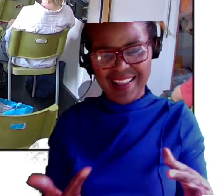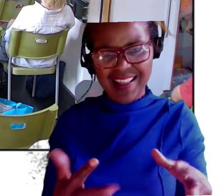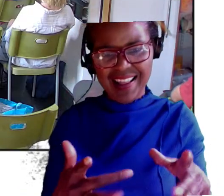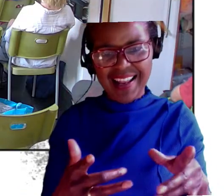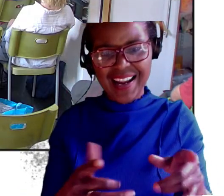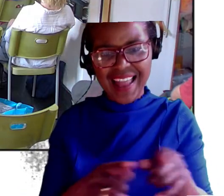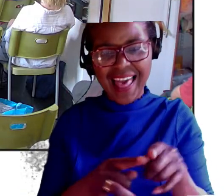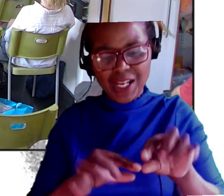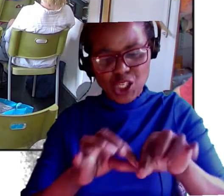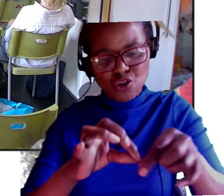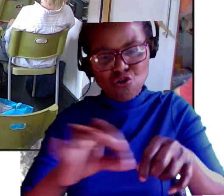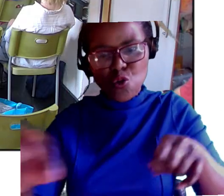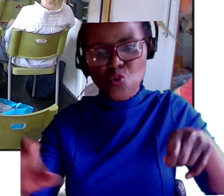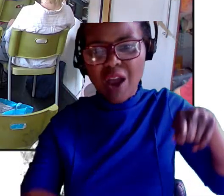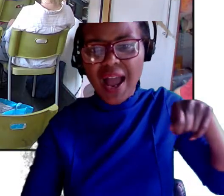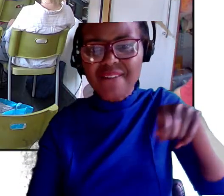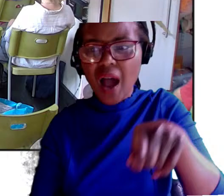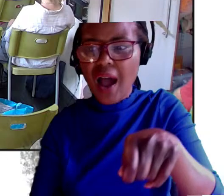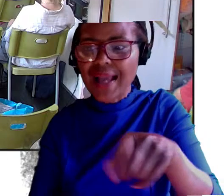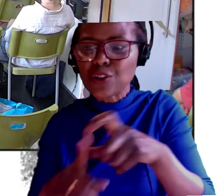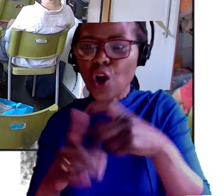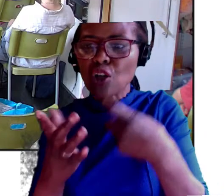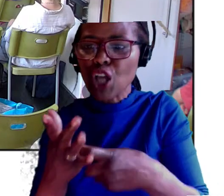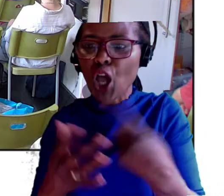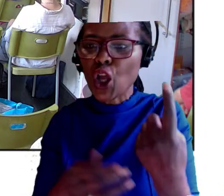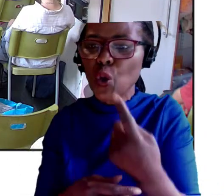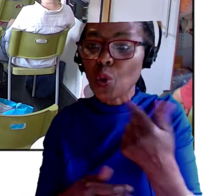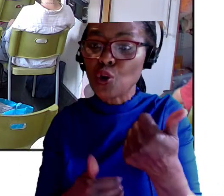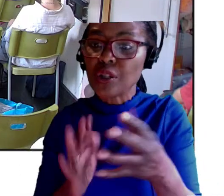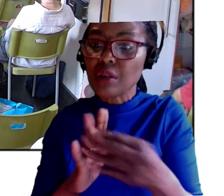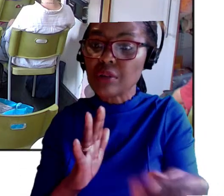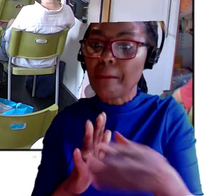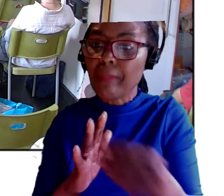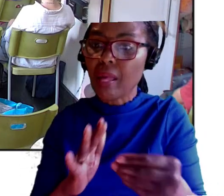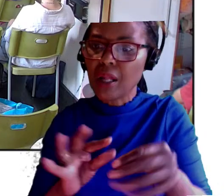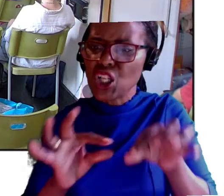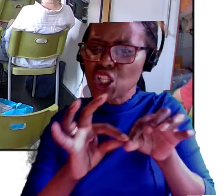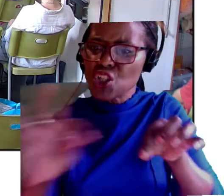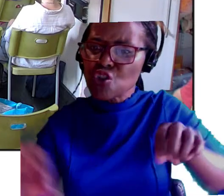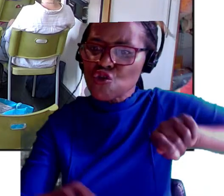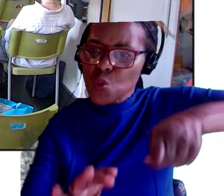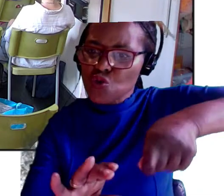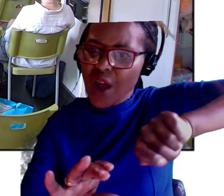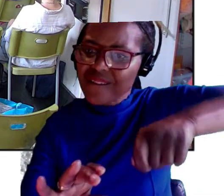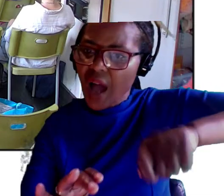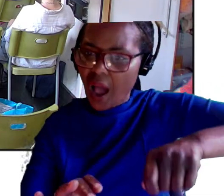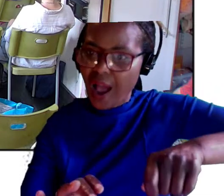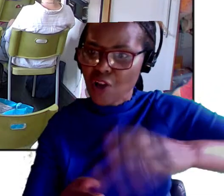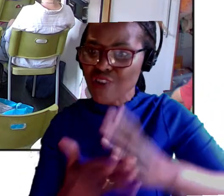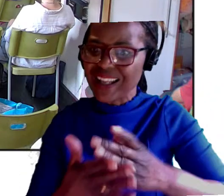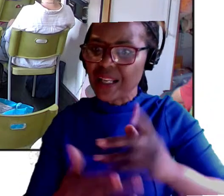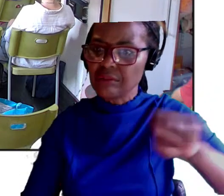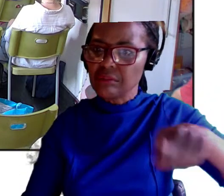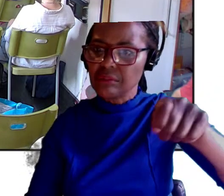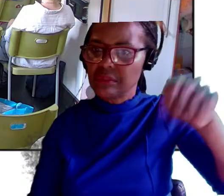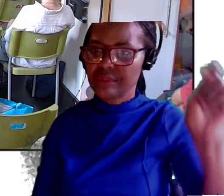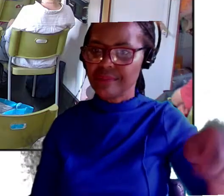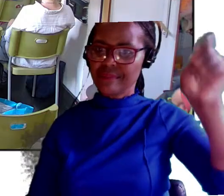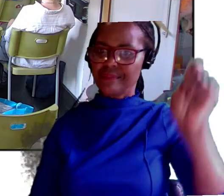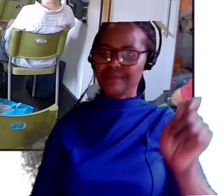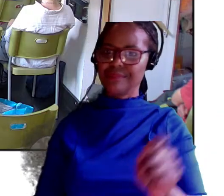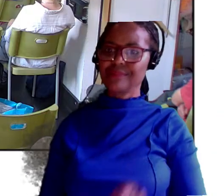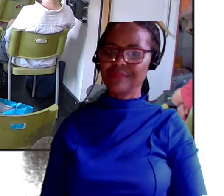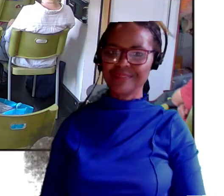magic wand. And over the years, it's constantly changed kind of like its function